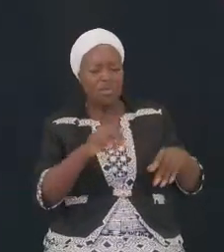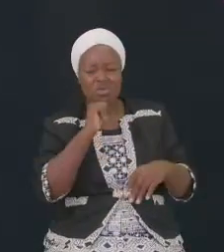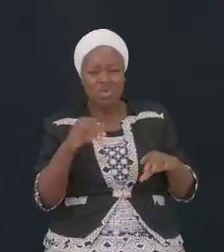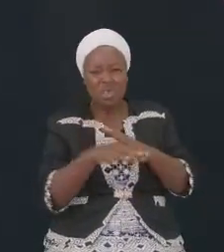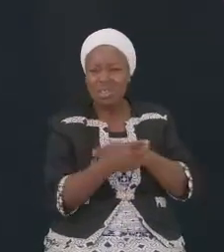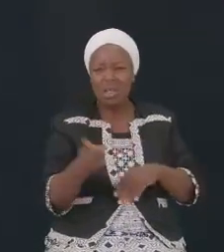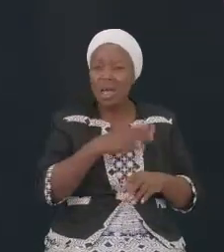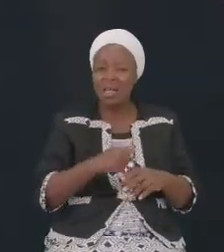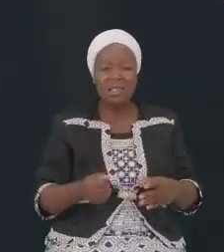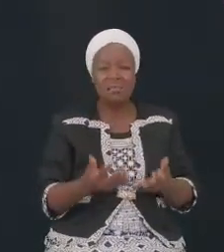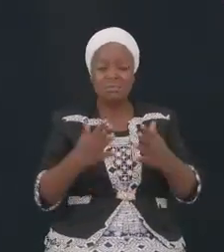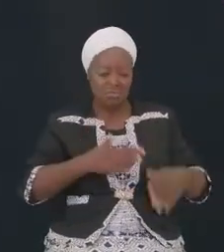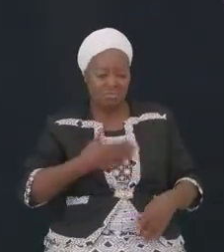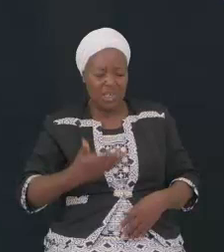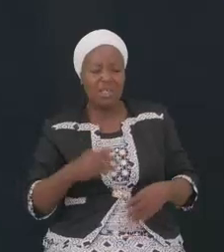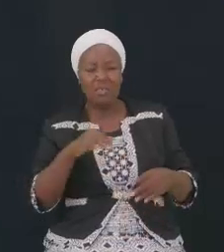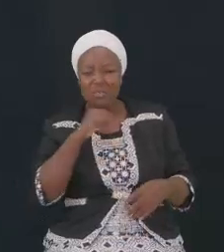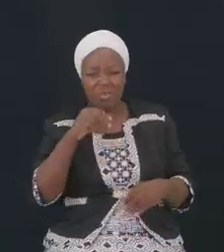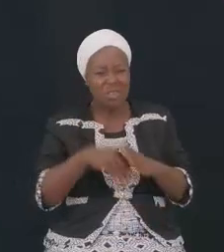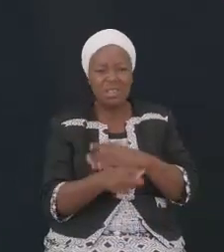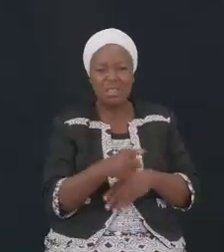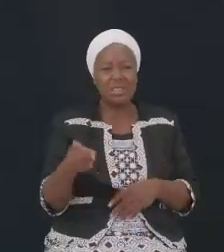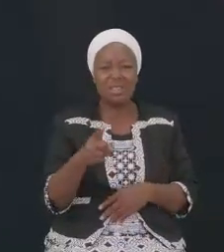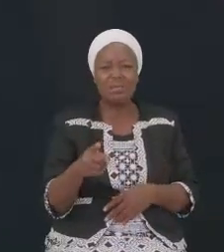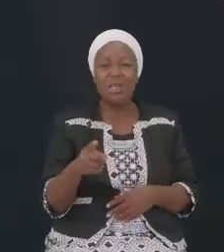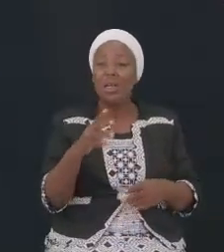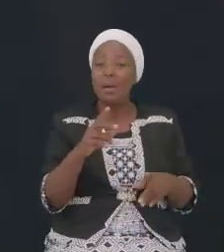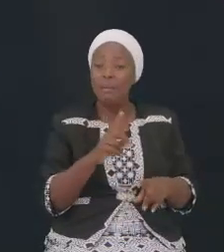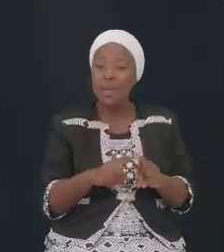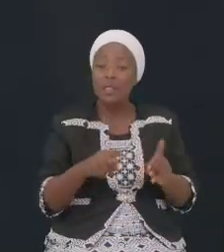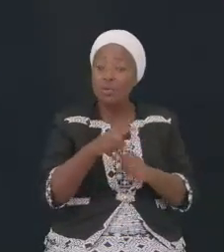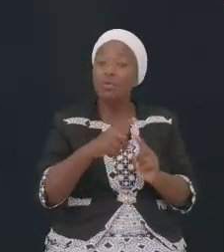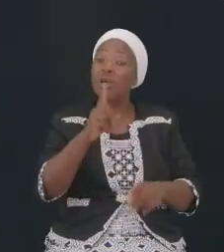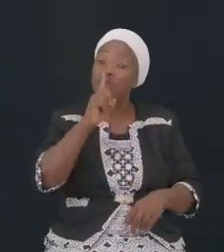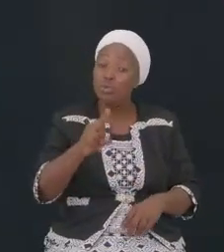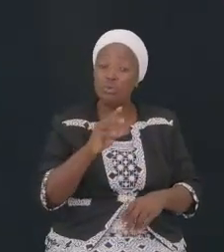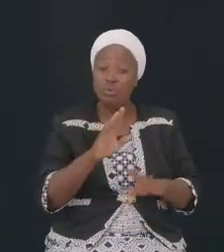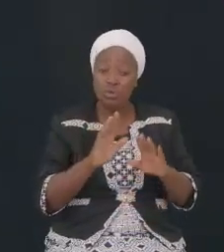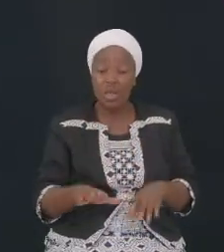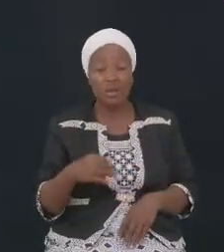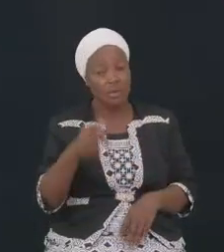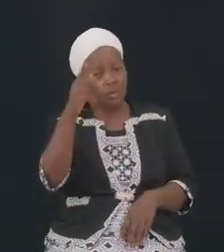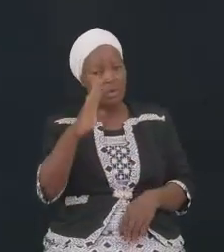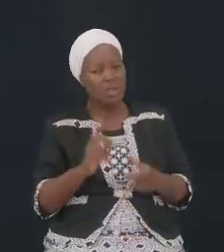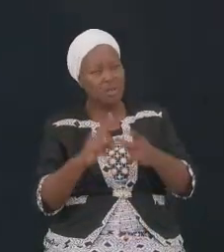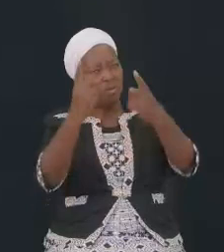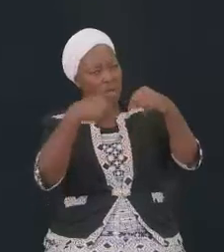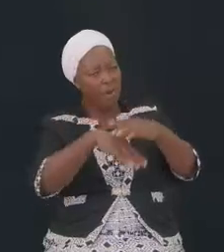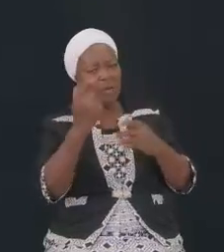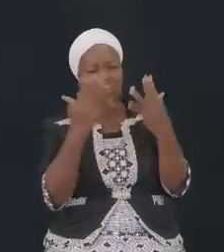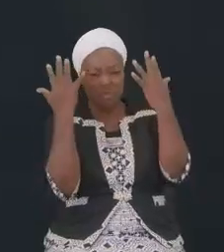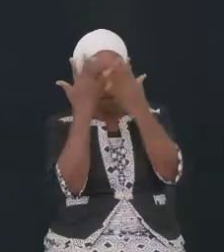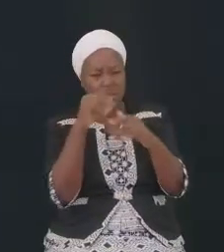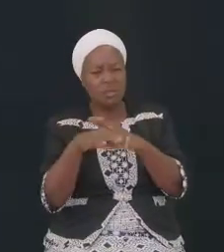And the willingness, the conviction is not in them. When you're a real child of God, You came out of darkness